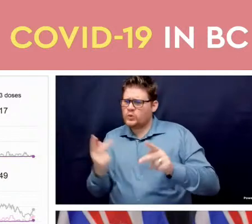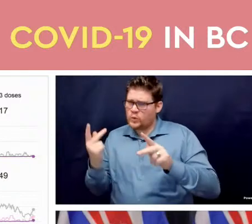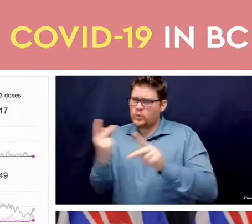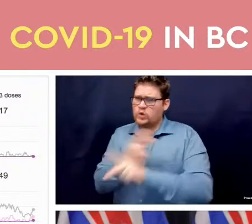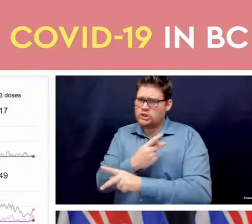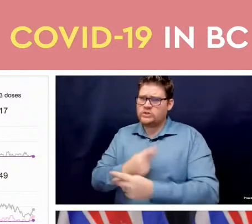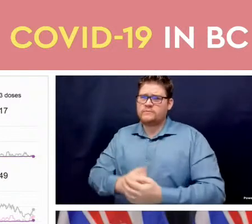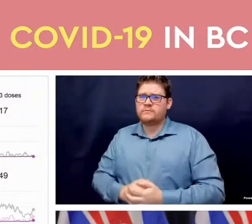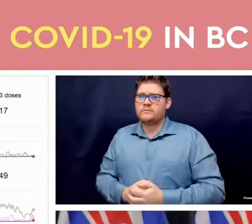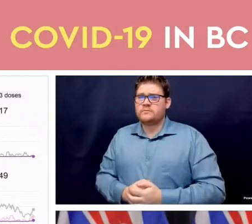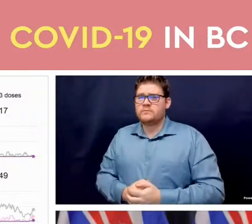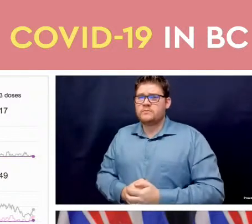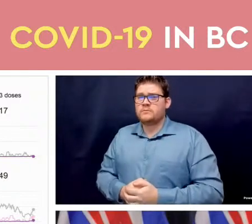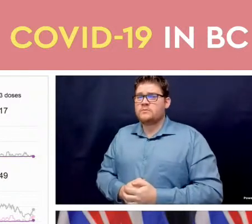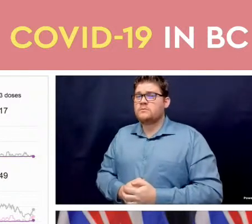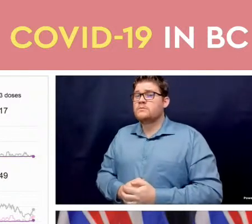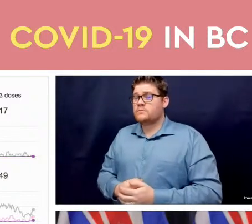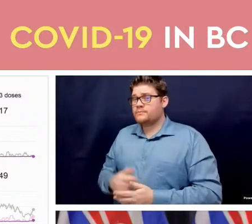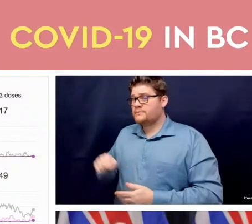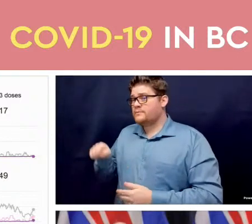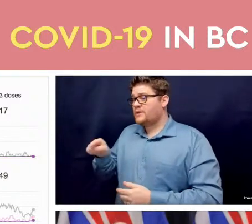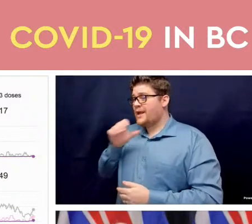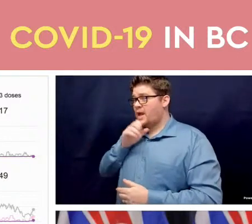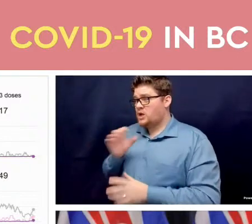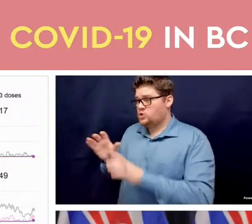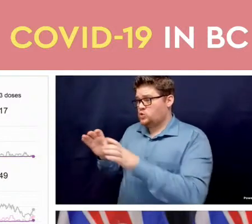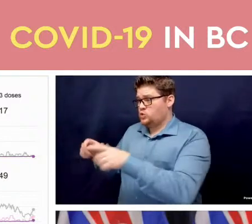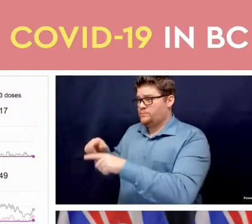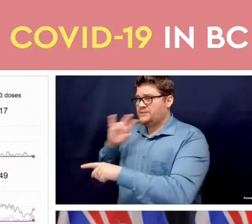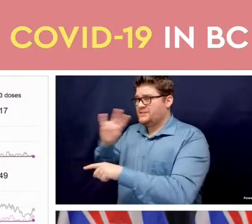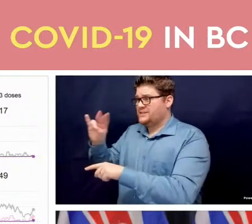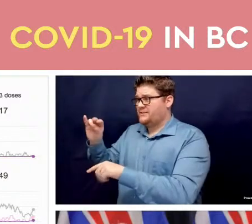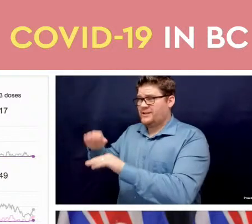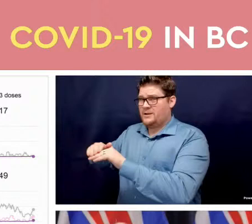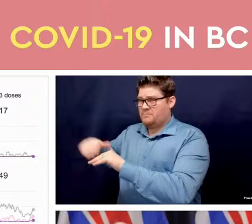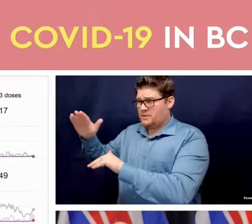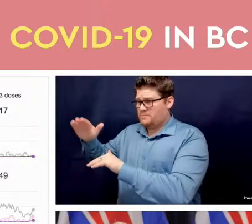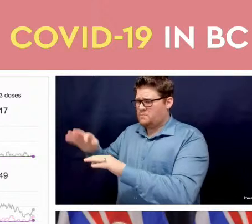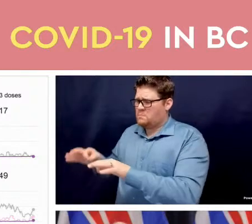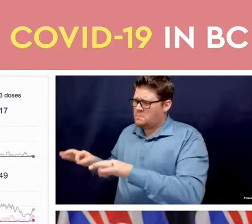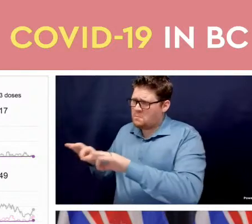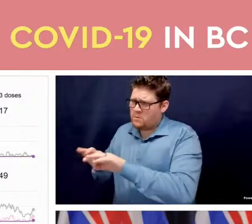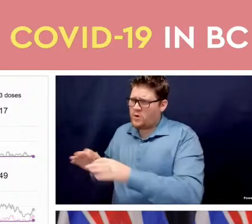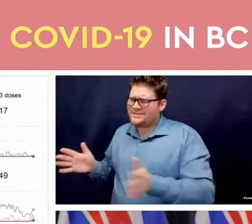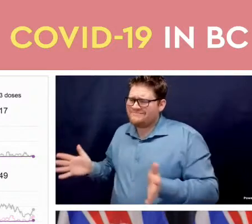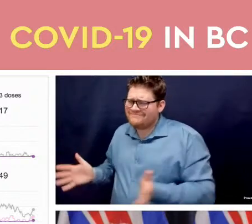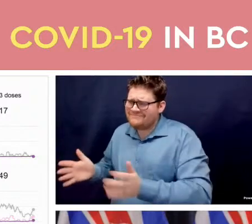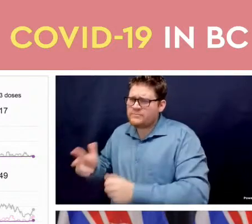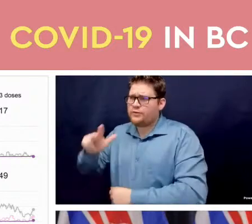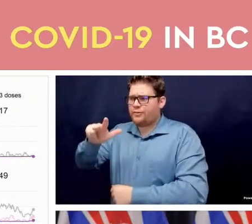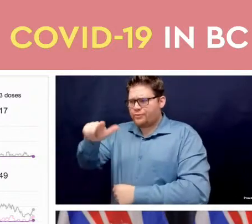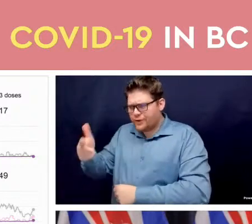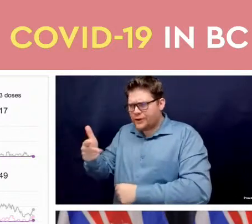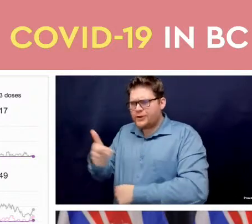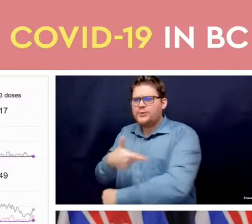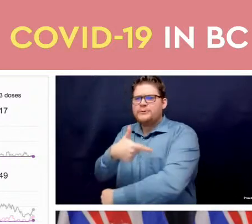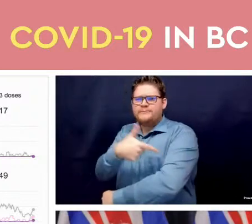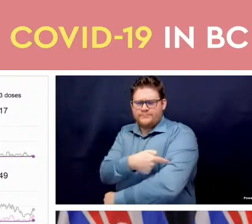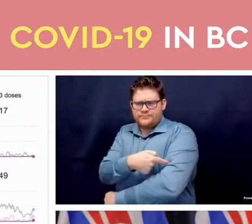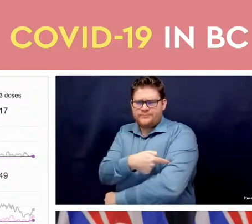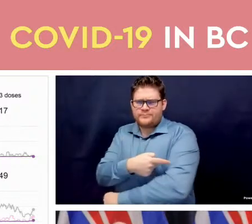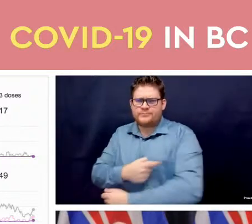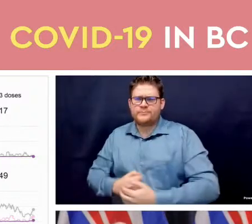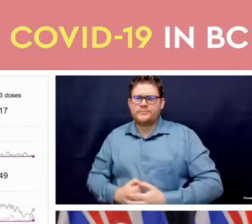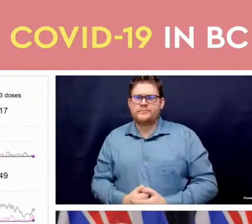too. And we know there's about 50,000 people over age 70 who've got two doses of vaccine who've not yet got their booster